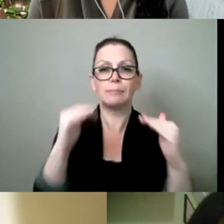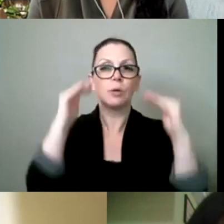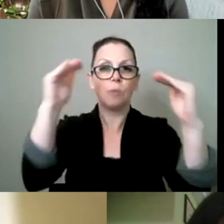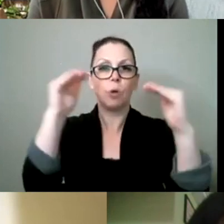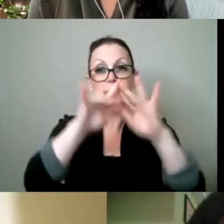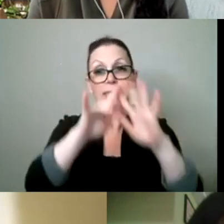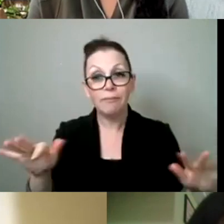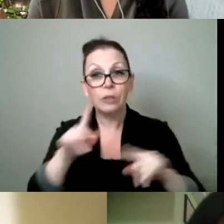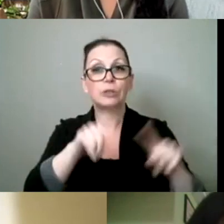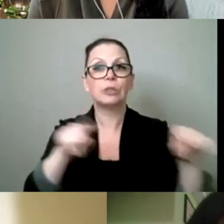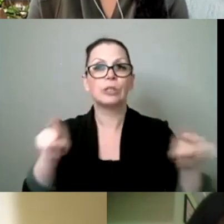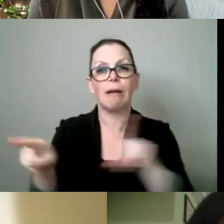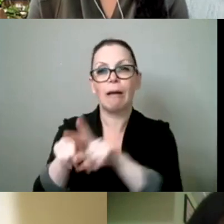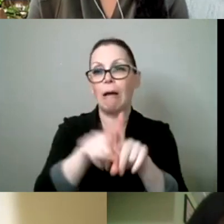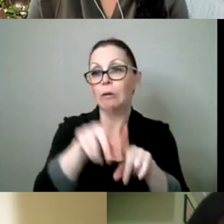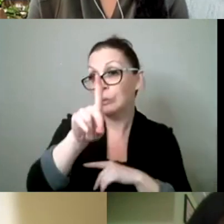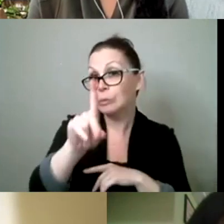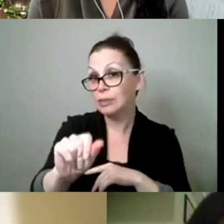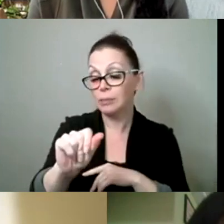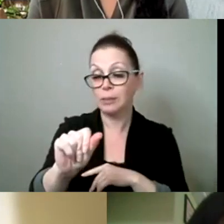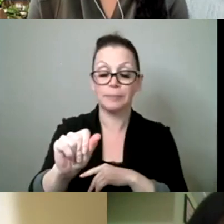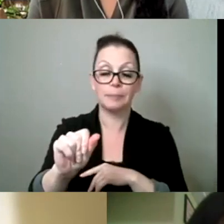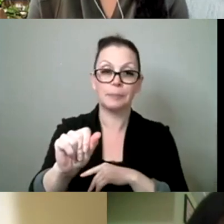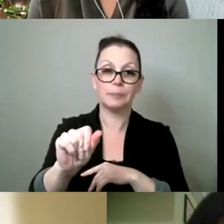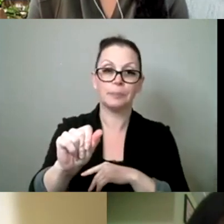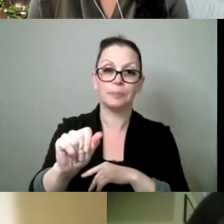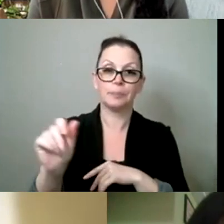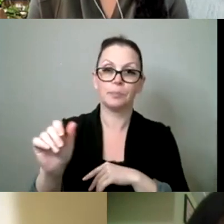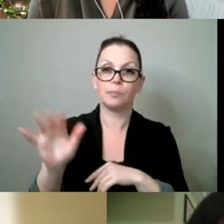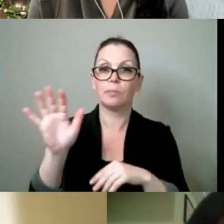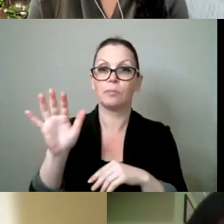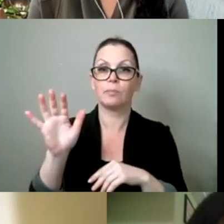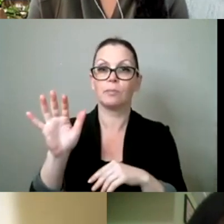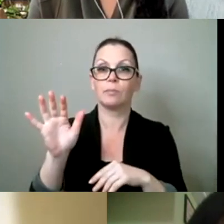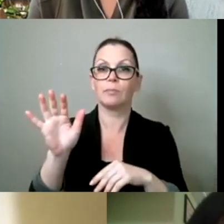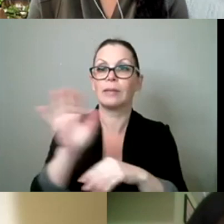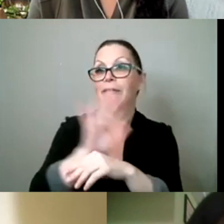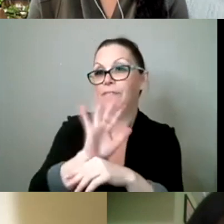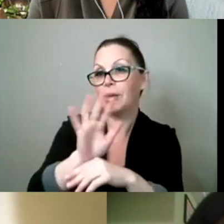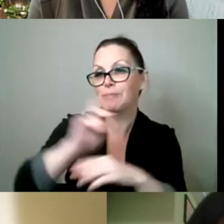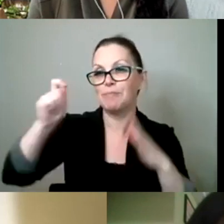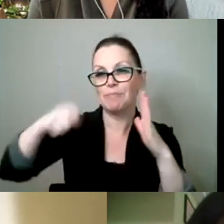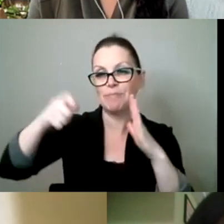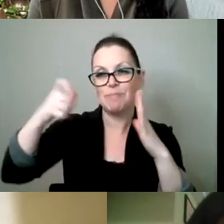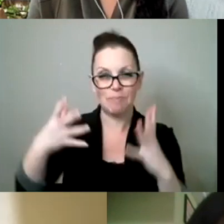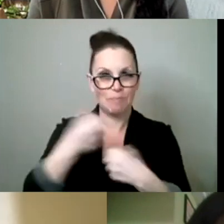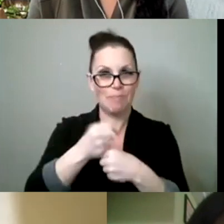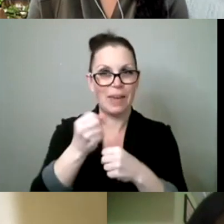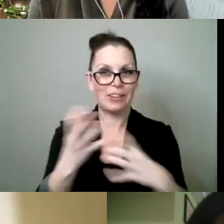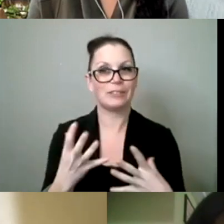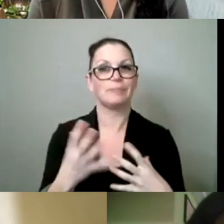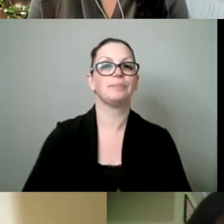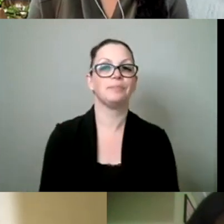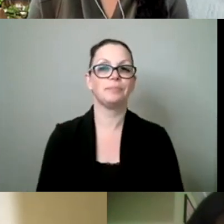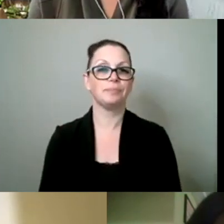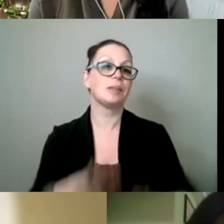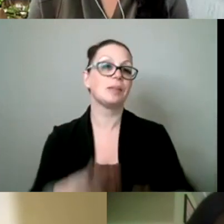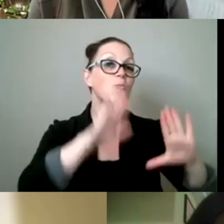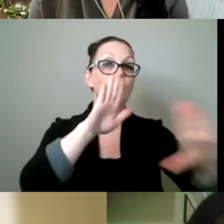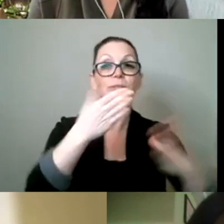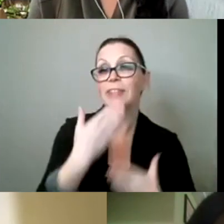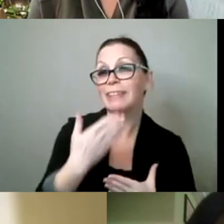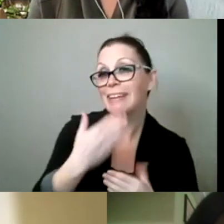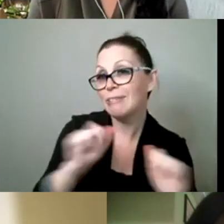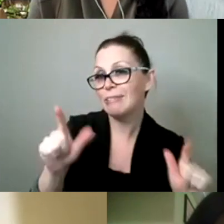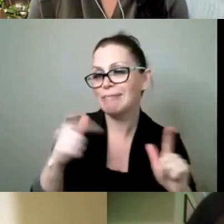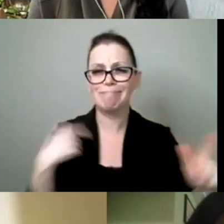diversity and disability filmmaking, uplifts disability filmmakers. Wonderful. Thank you, everyone.